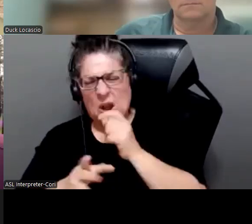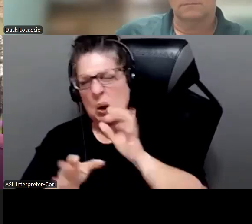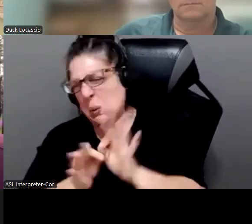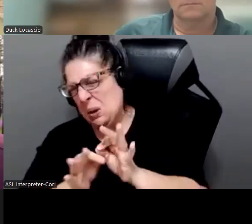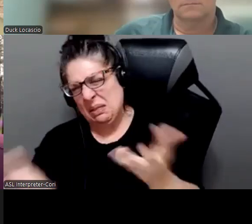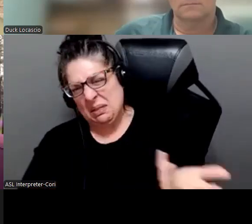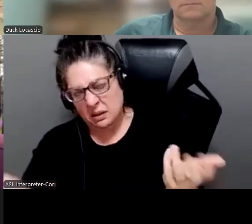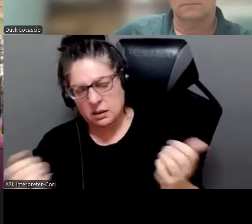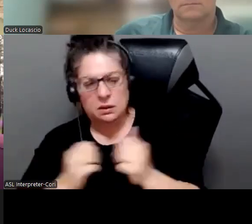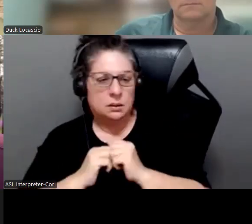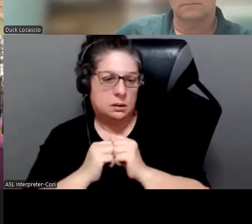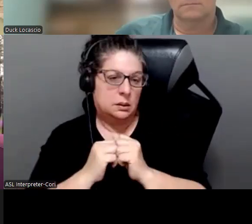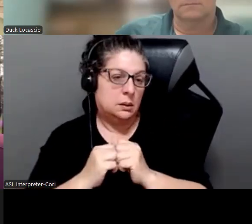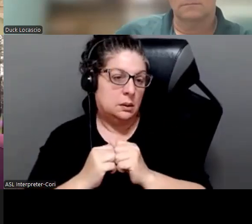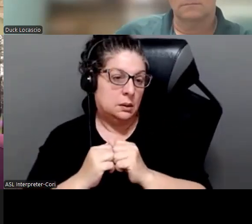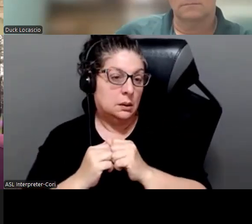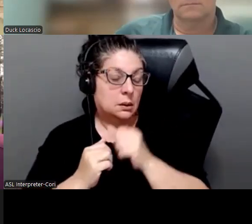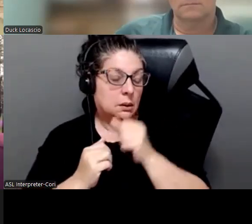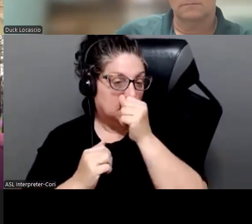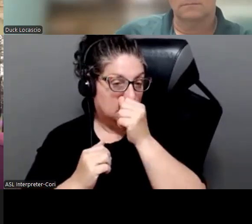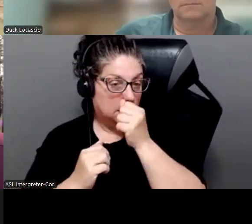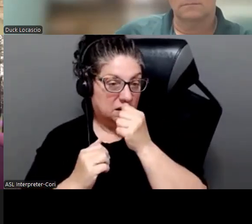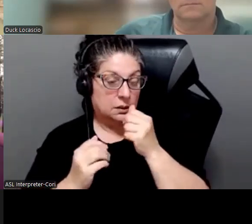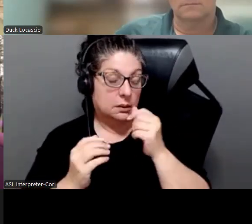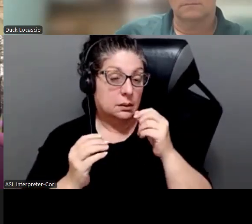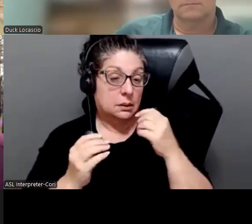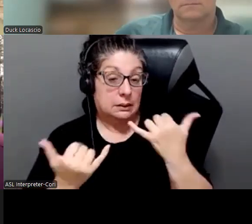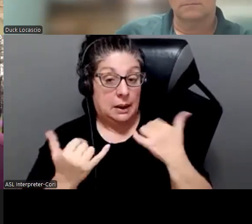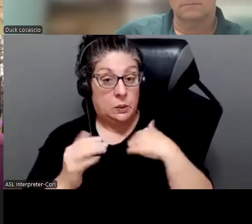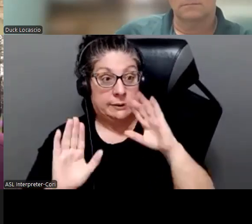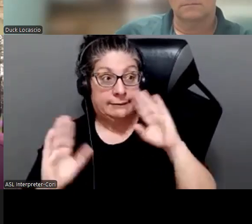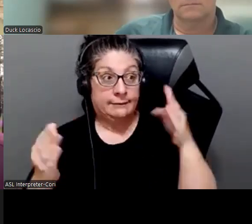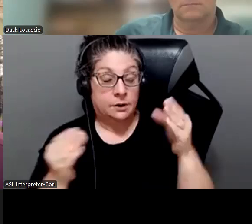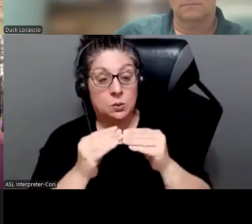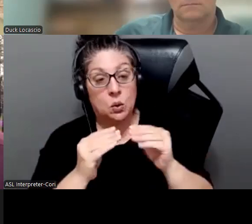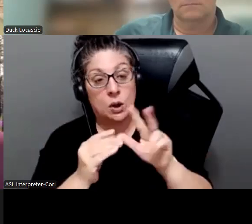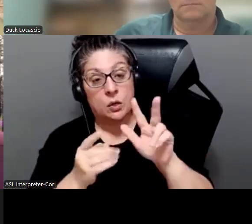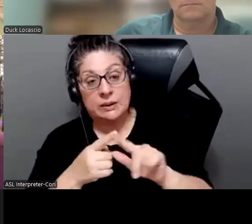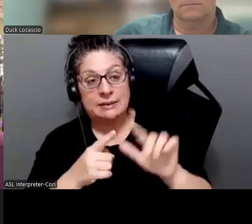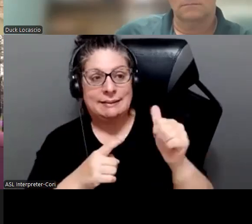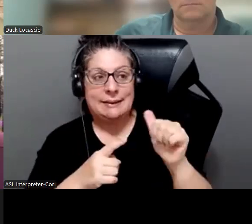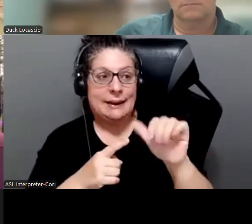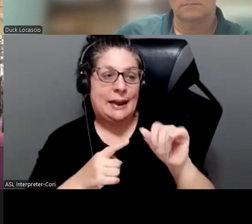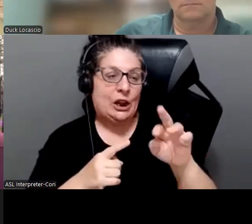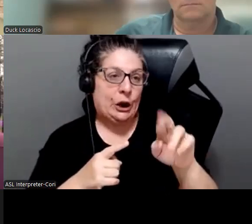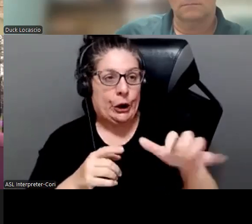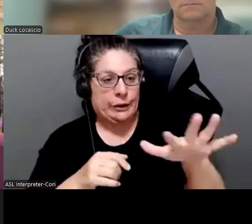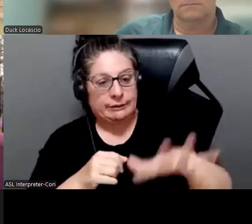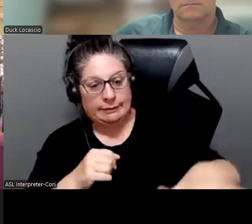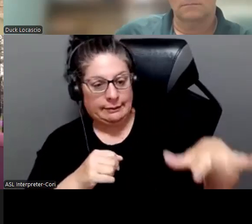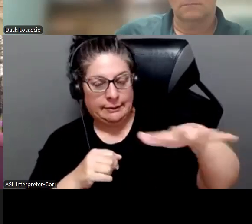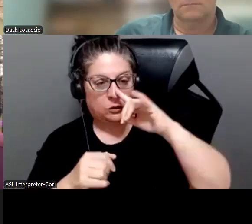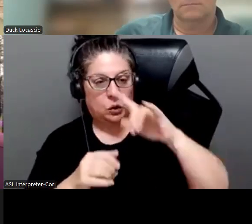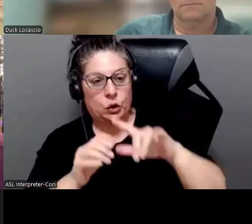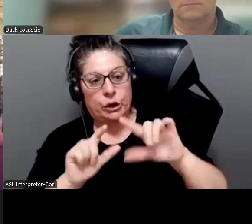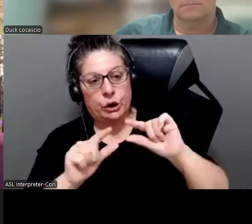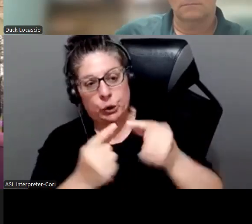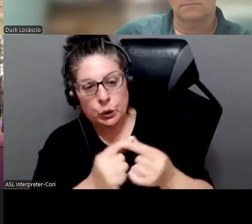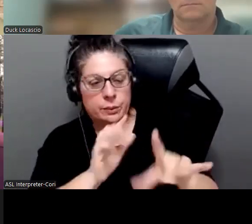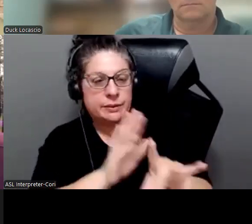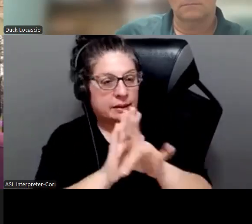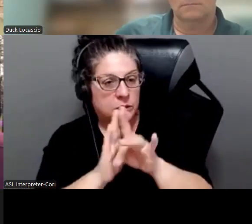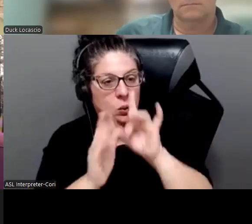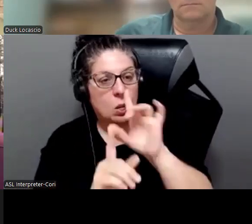worthwhile. That really we're looking at somewhere in the 3 to 10 acre size for group selections to have